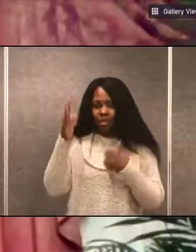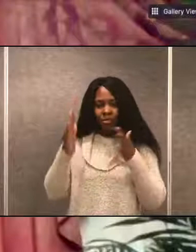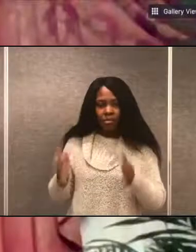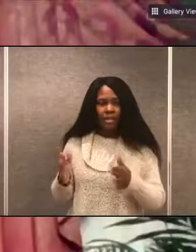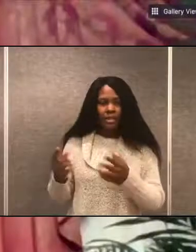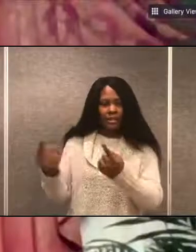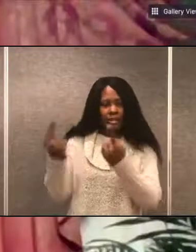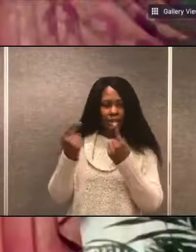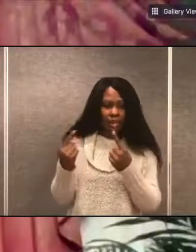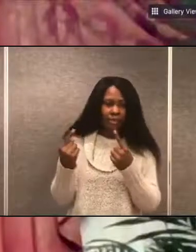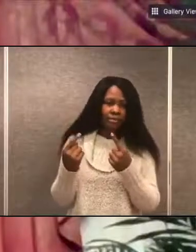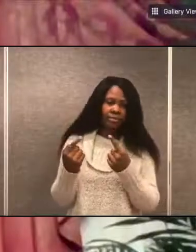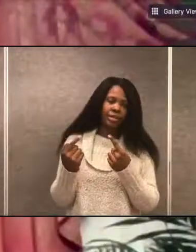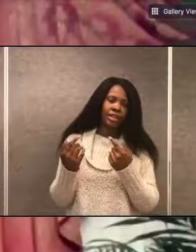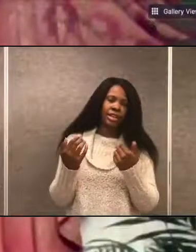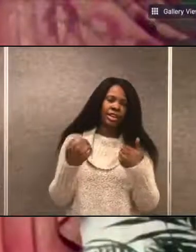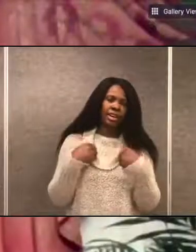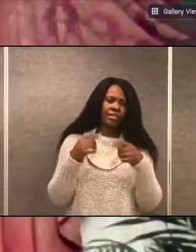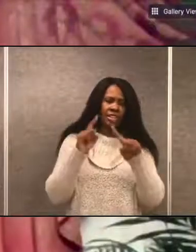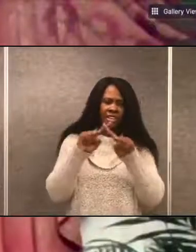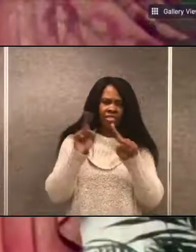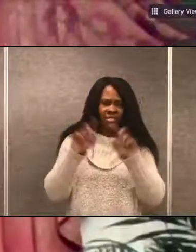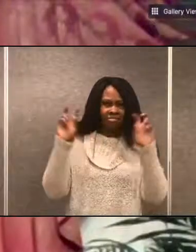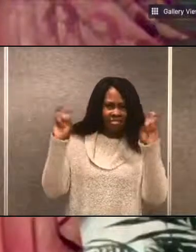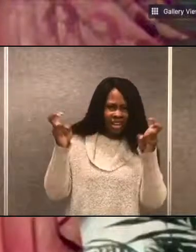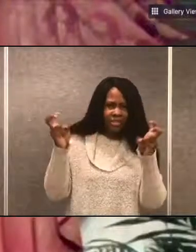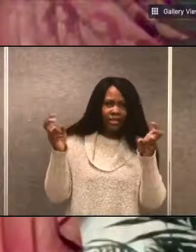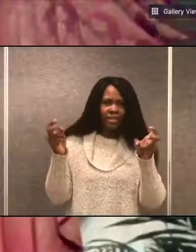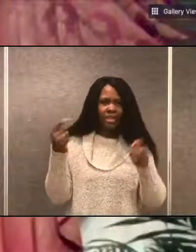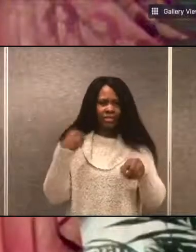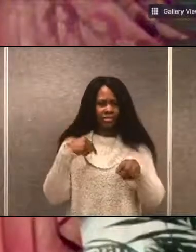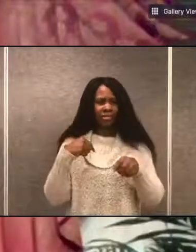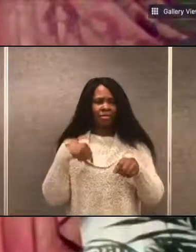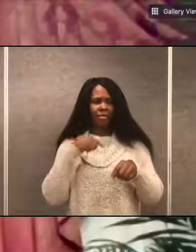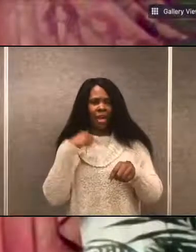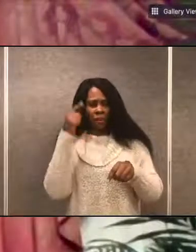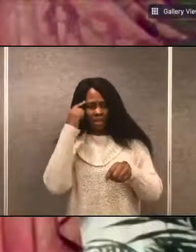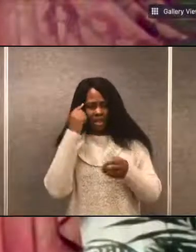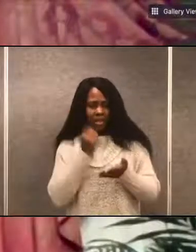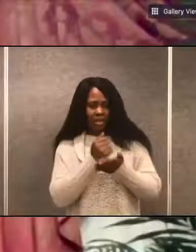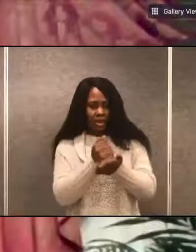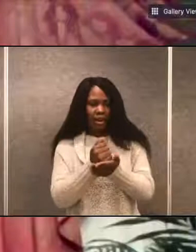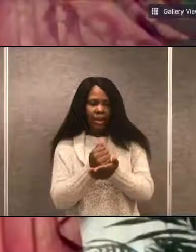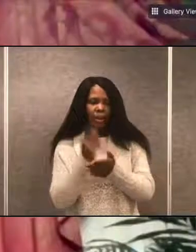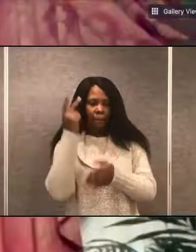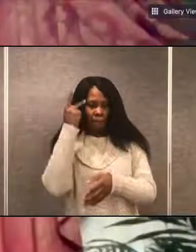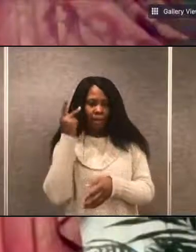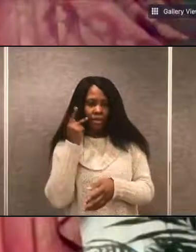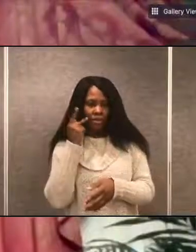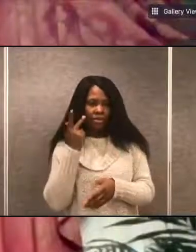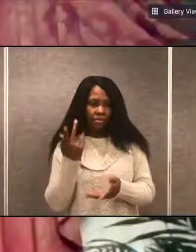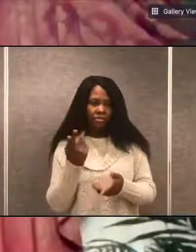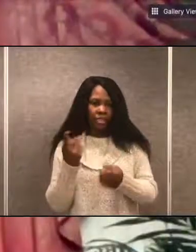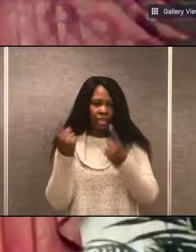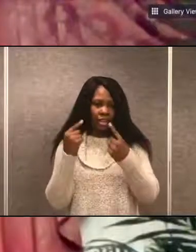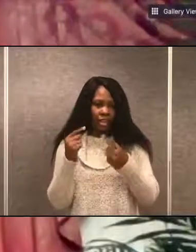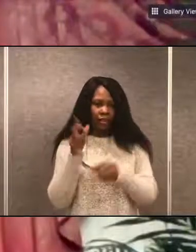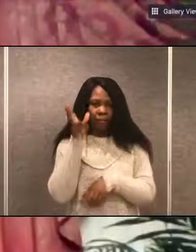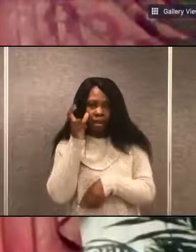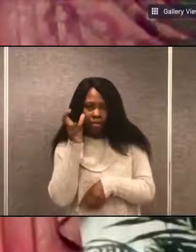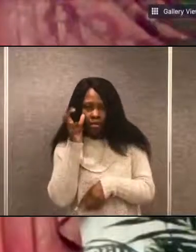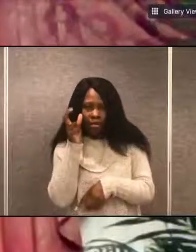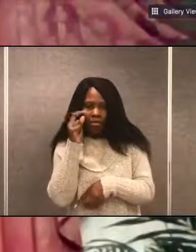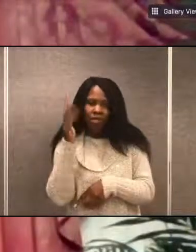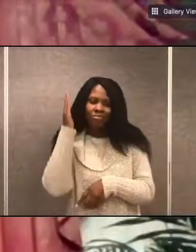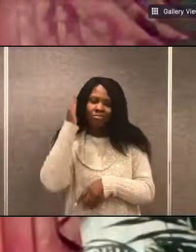with a variety of topics that we think might be useful to parents so that they can come in and hear what the speakers have to offer.